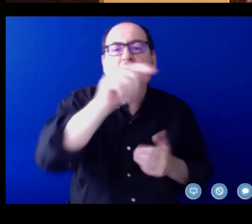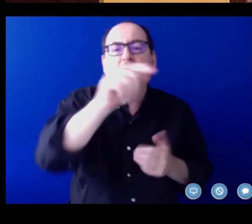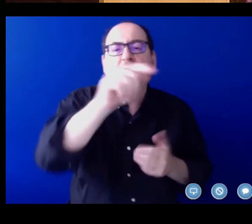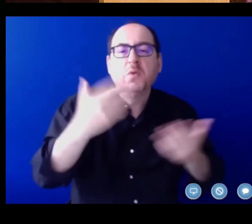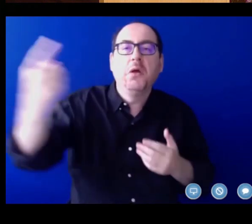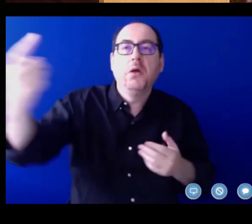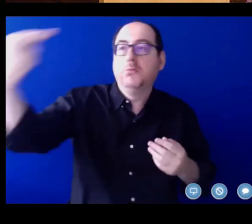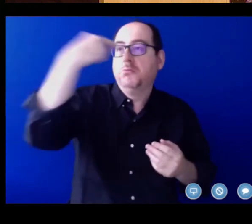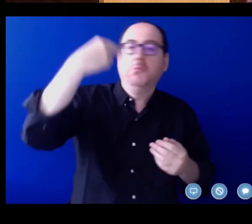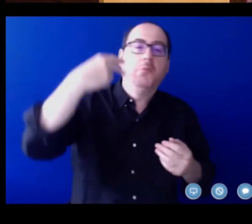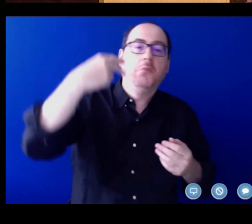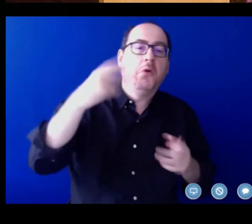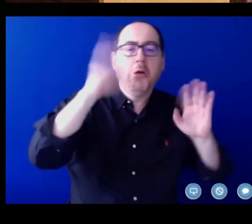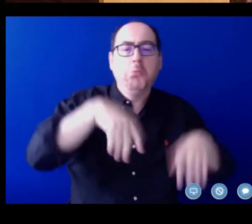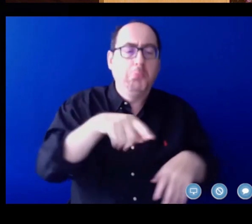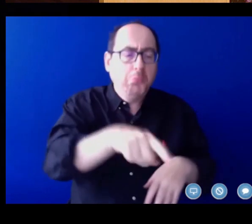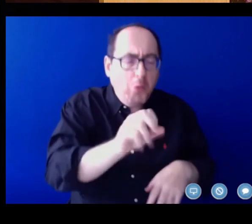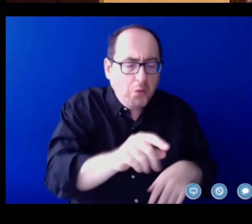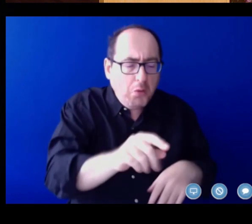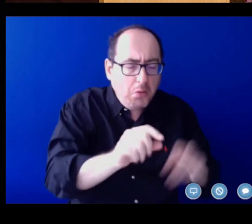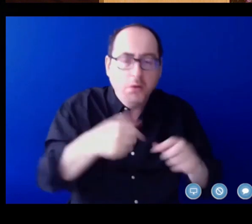obvious and really frustrating.